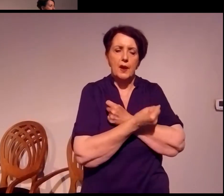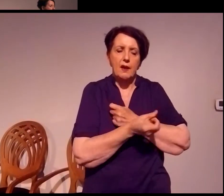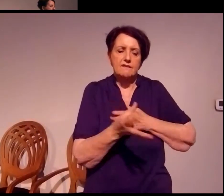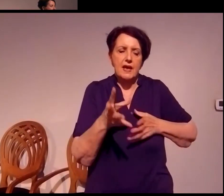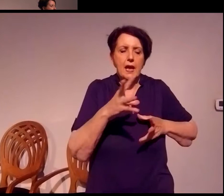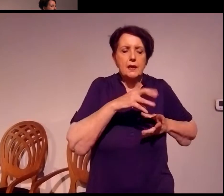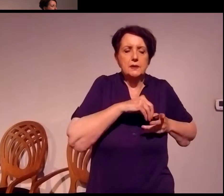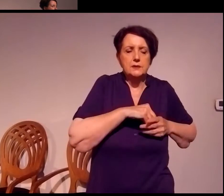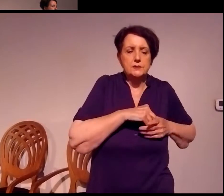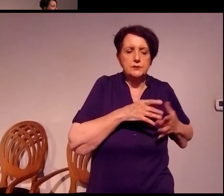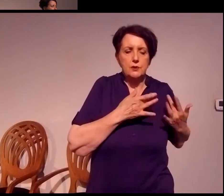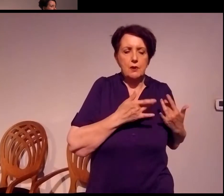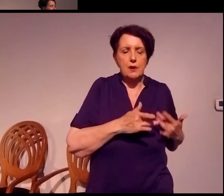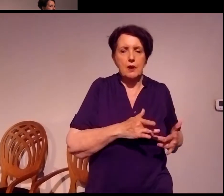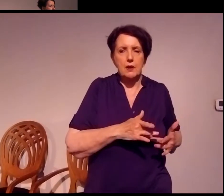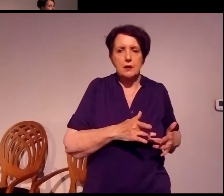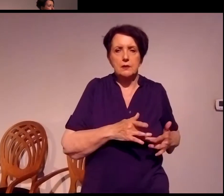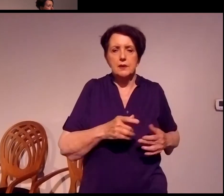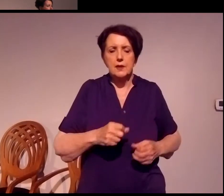And light into this room.